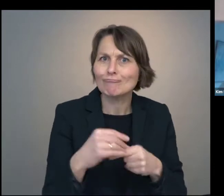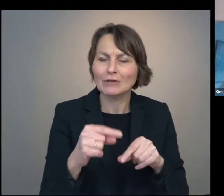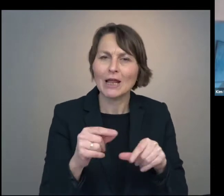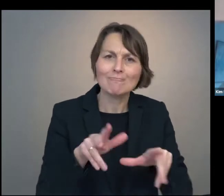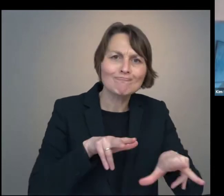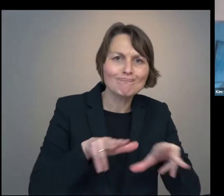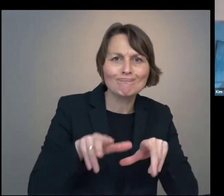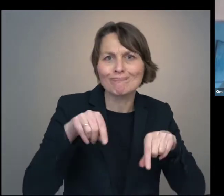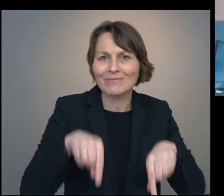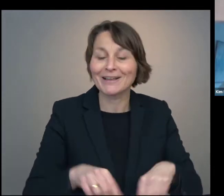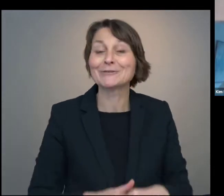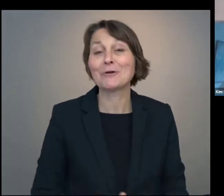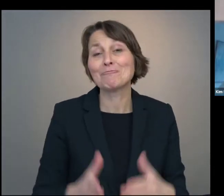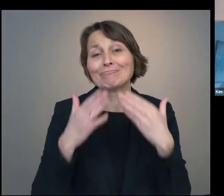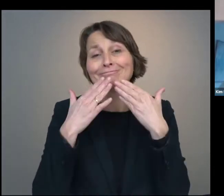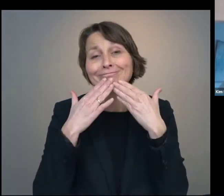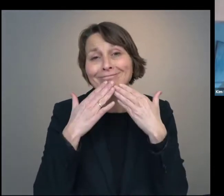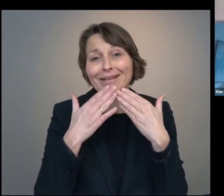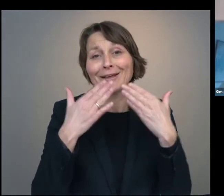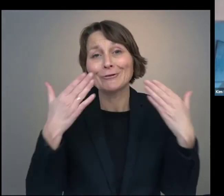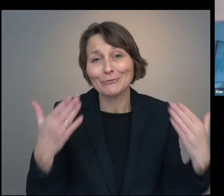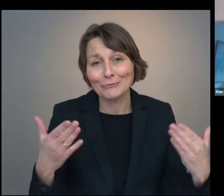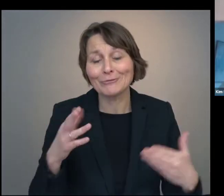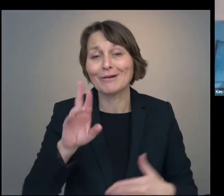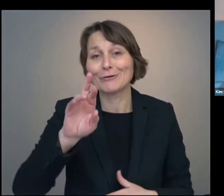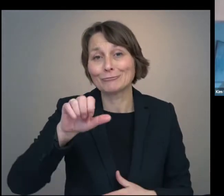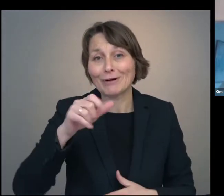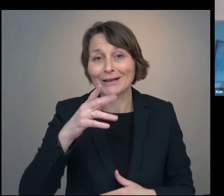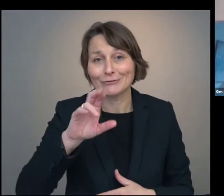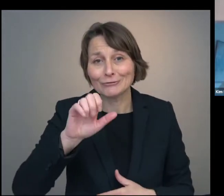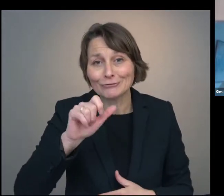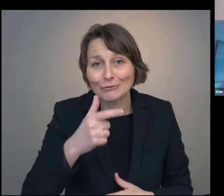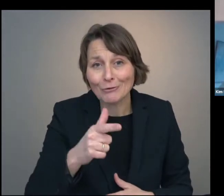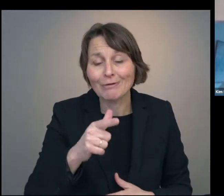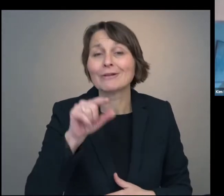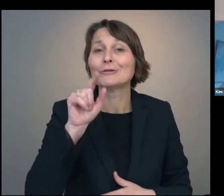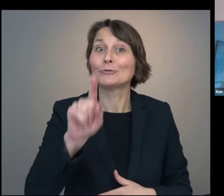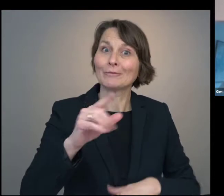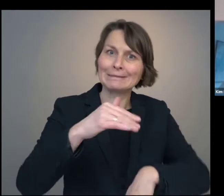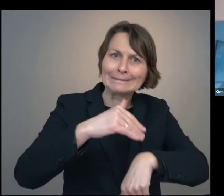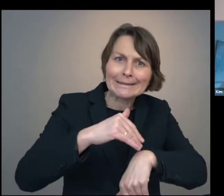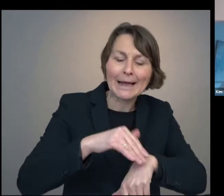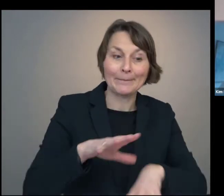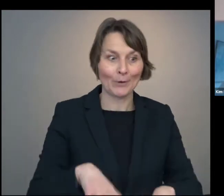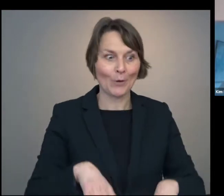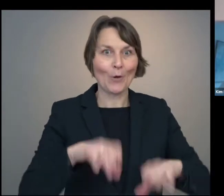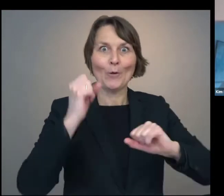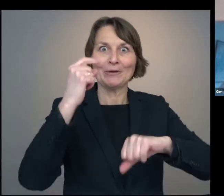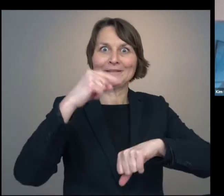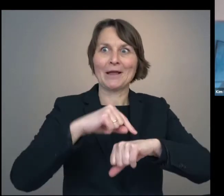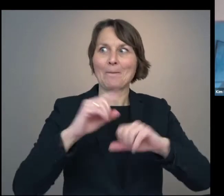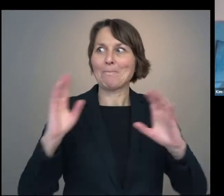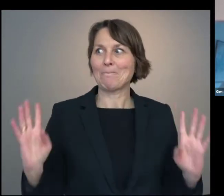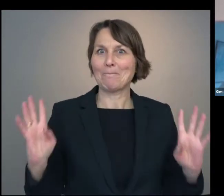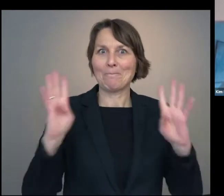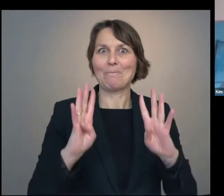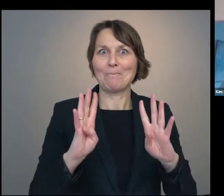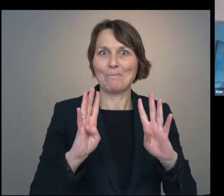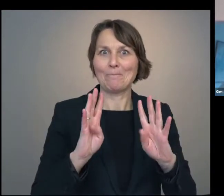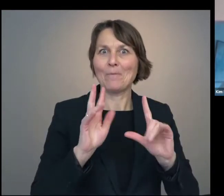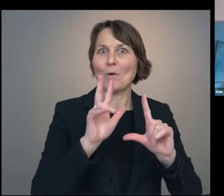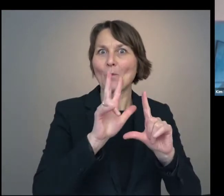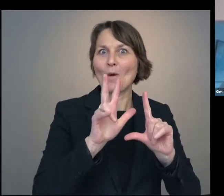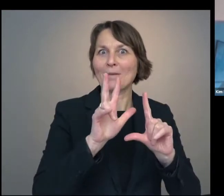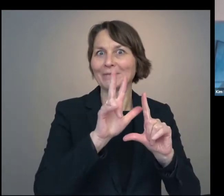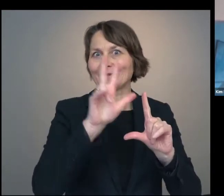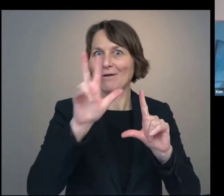organizing them. And with this, I want to really say a big thank you to you, Rachel. Really thank you for your time and for hosting this very first session. And to